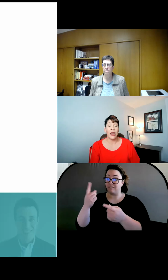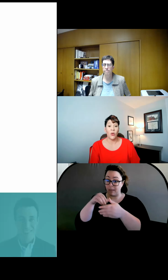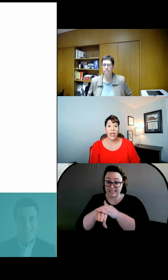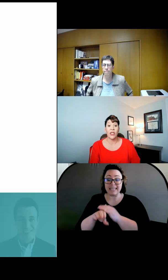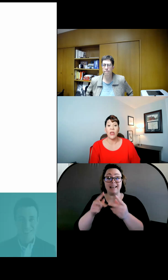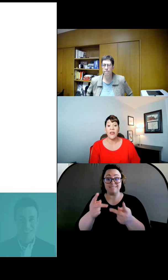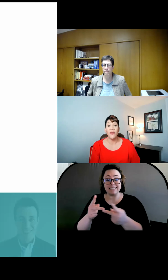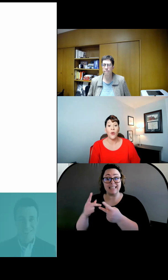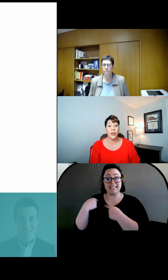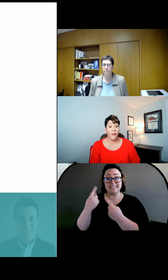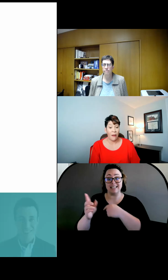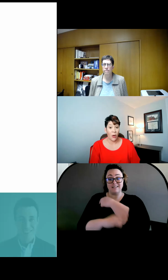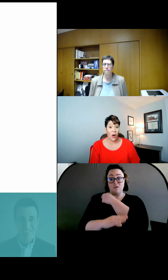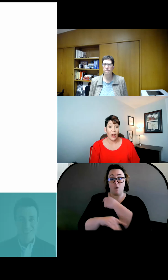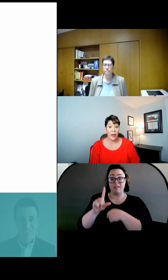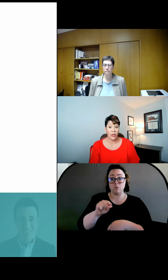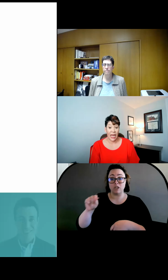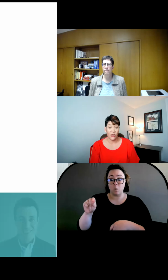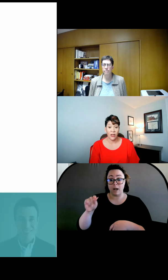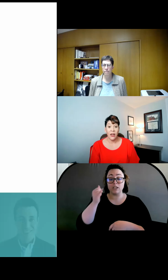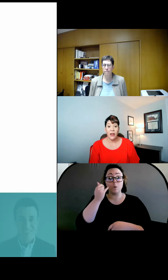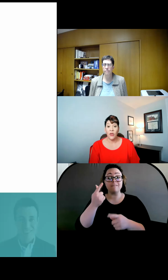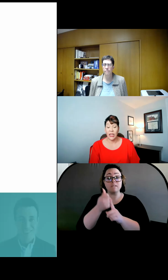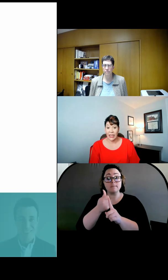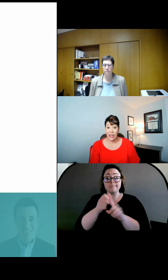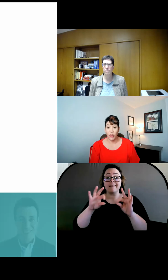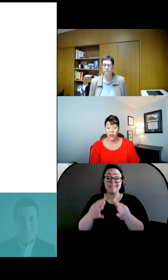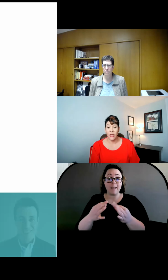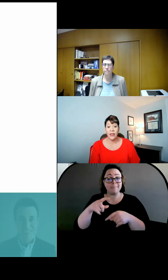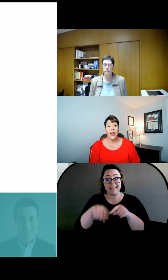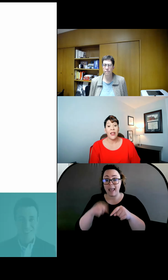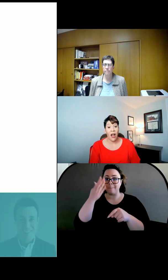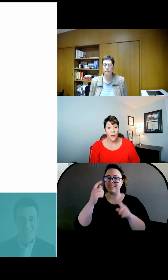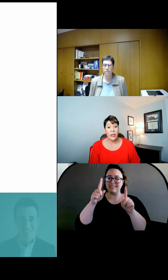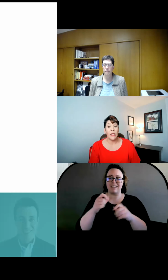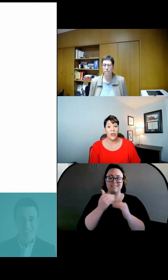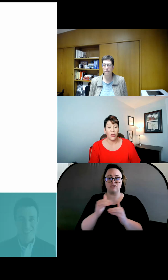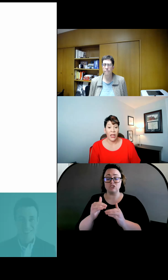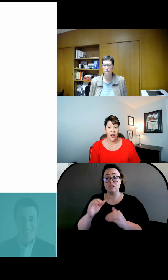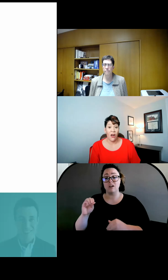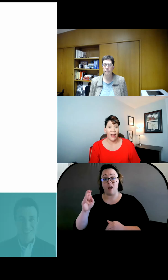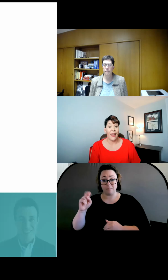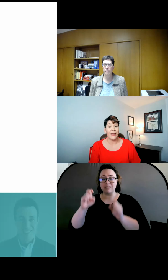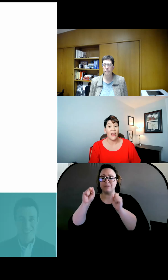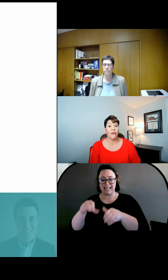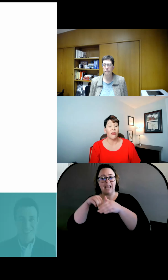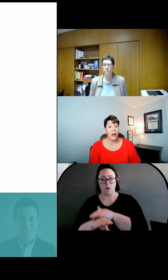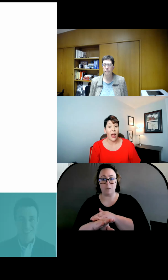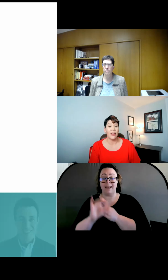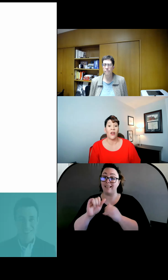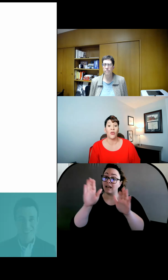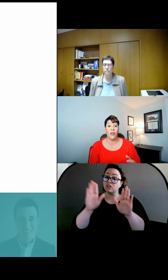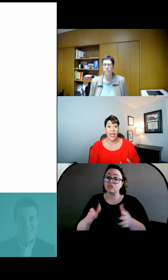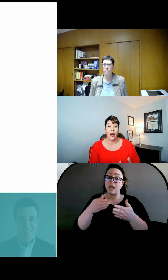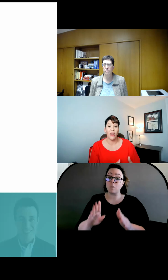of 2020. So even if you as a family member aren't able to enter due to testing restrictions, the Ombudsman certainly are. And that is a great